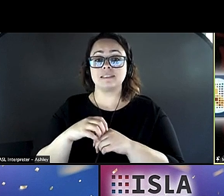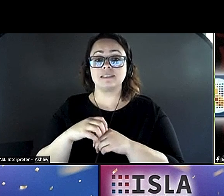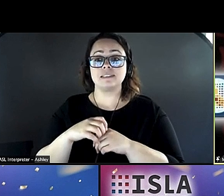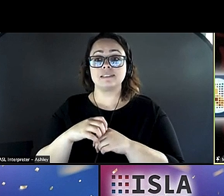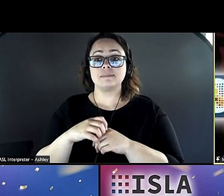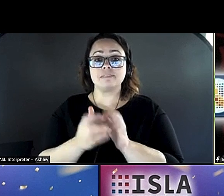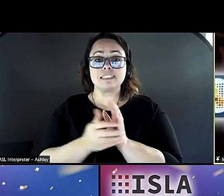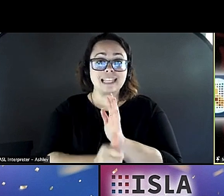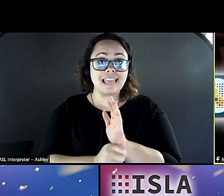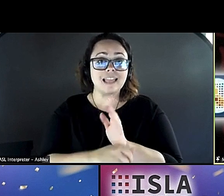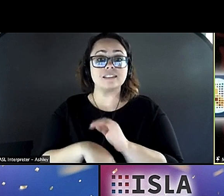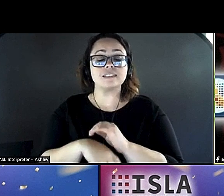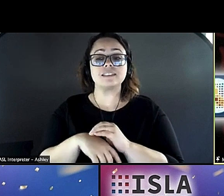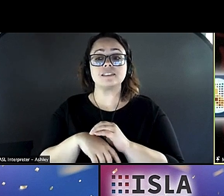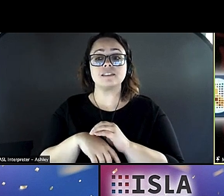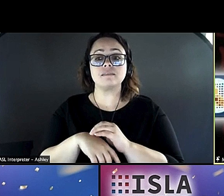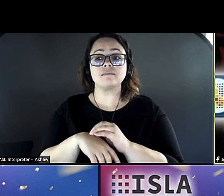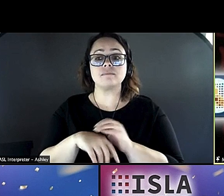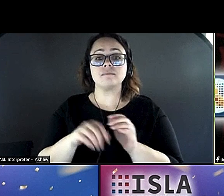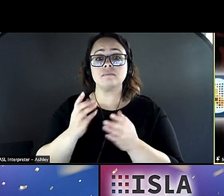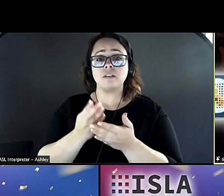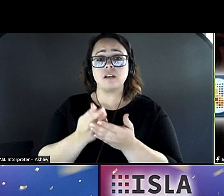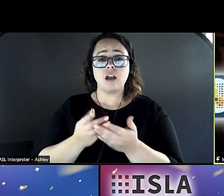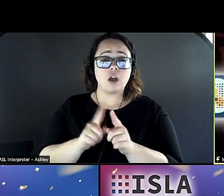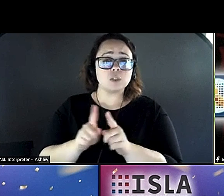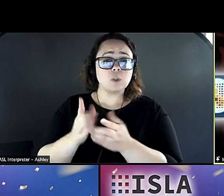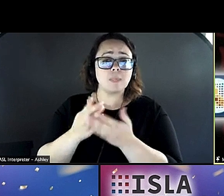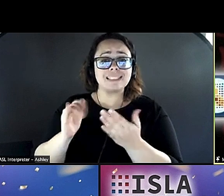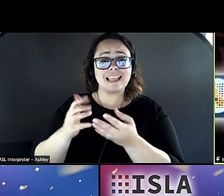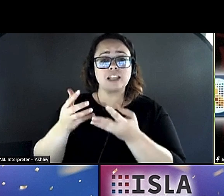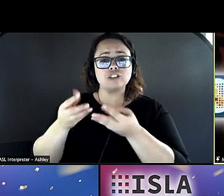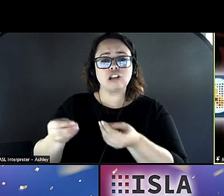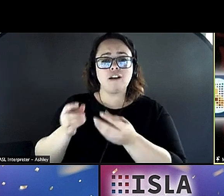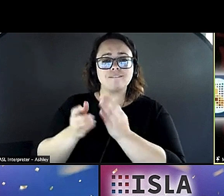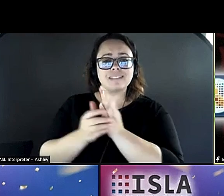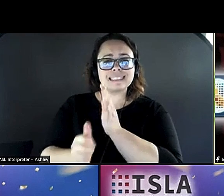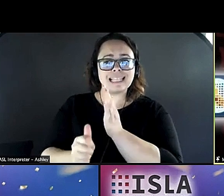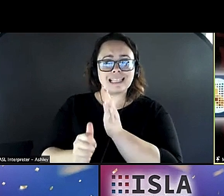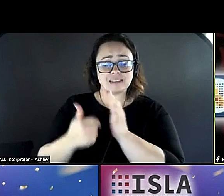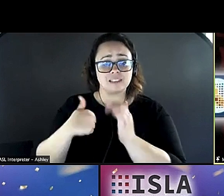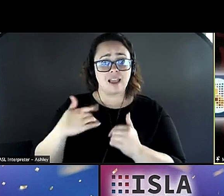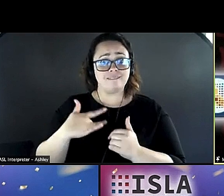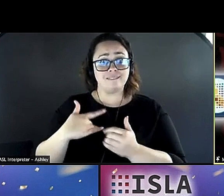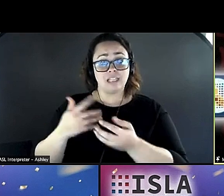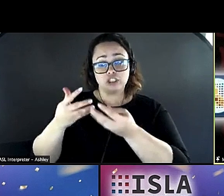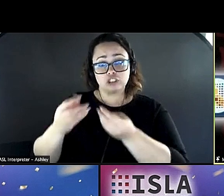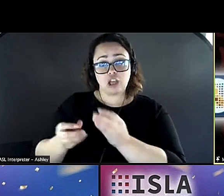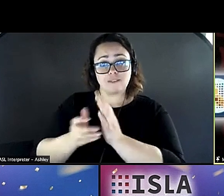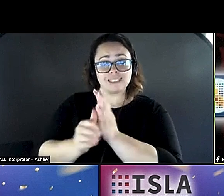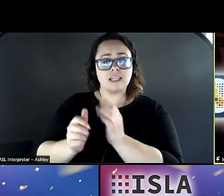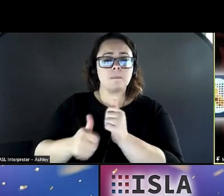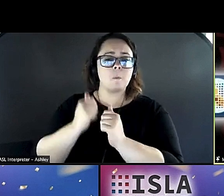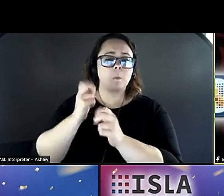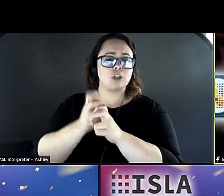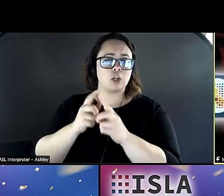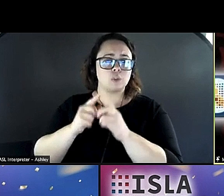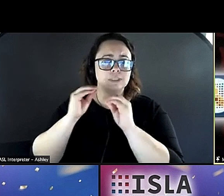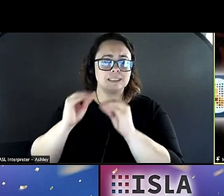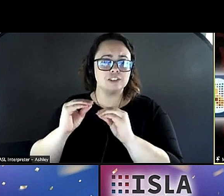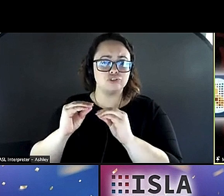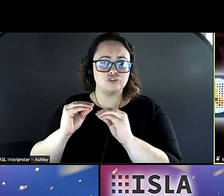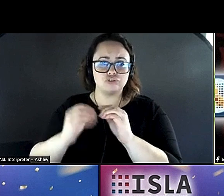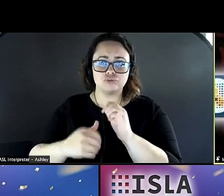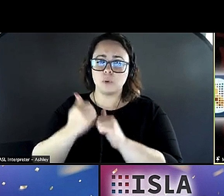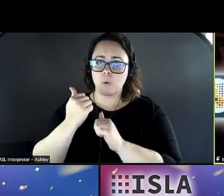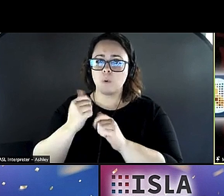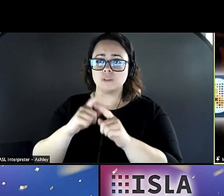but also the intangibles like soft skills. I believe personally that soft skills are the hardest to teach, but arguably